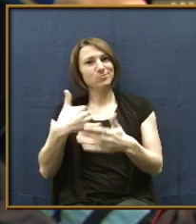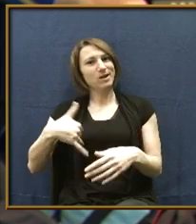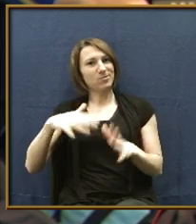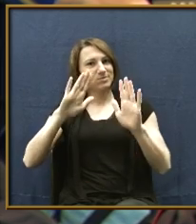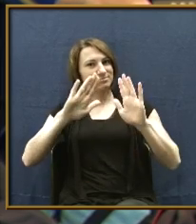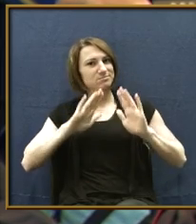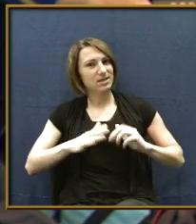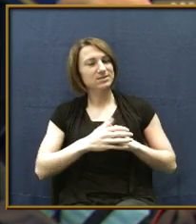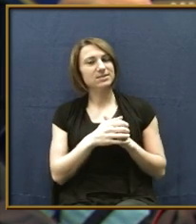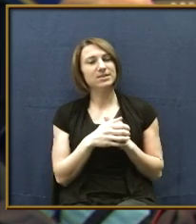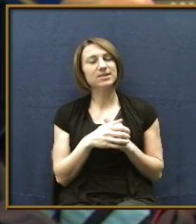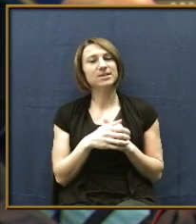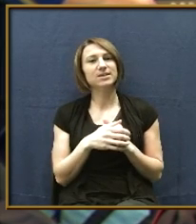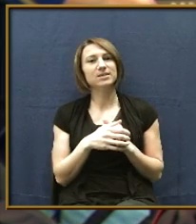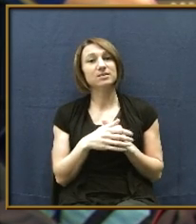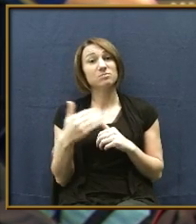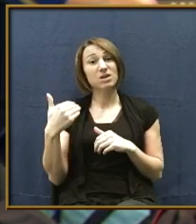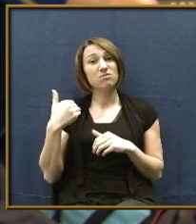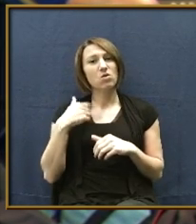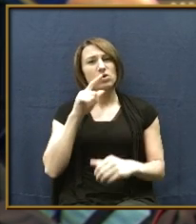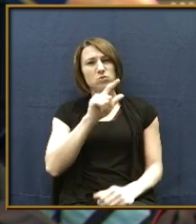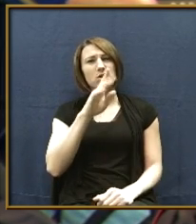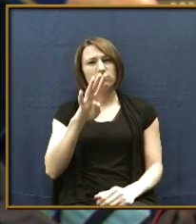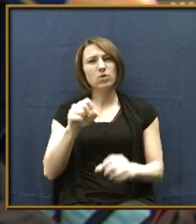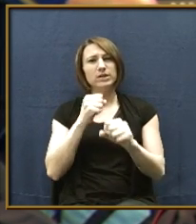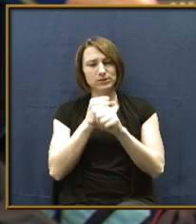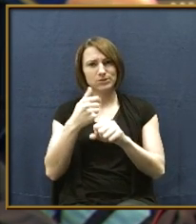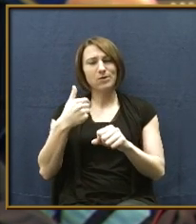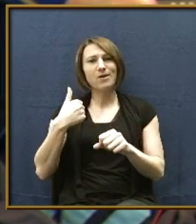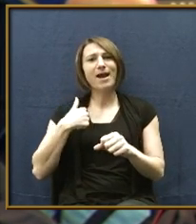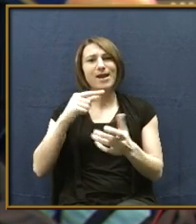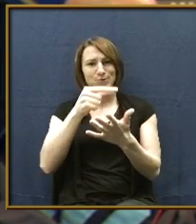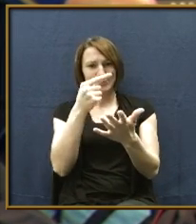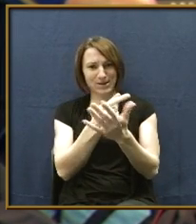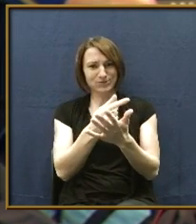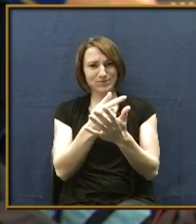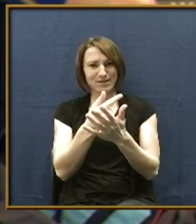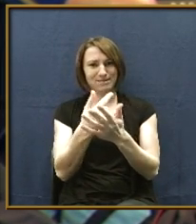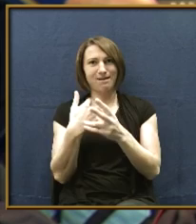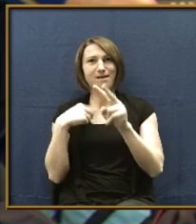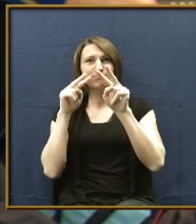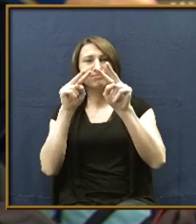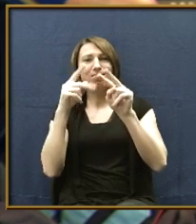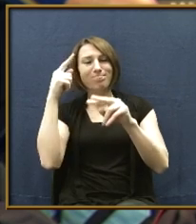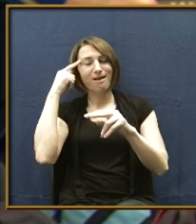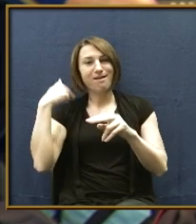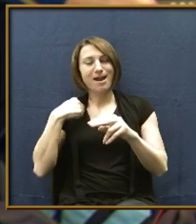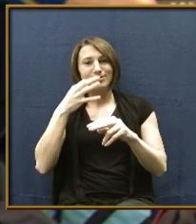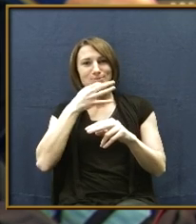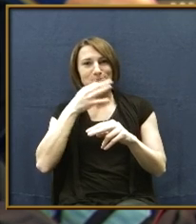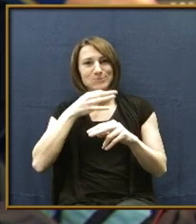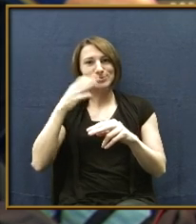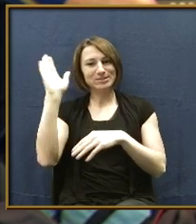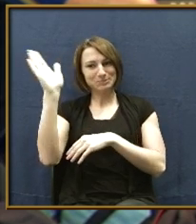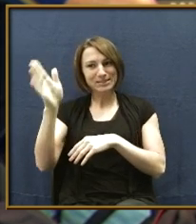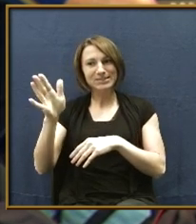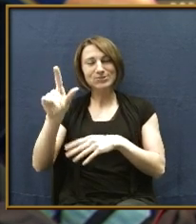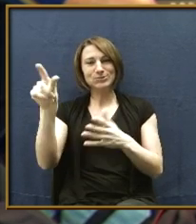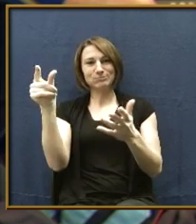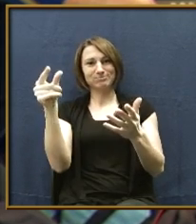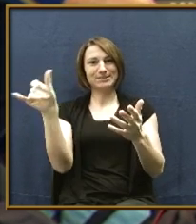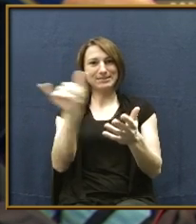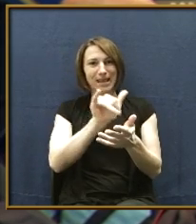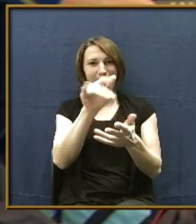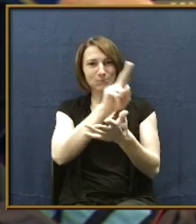When I sat there about 24 years ago, I never thought or dreamt that I'd be up here giving an address for this same university.